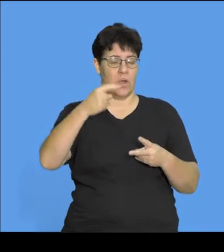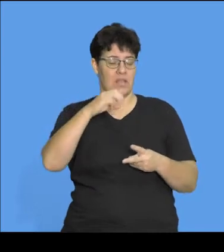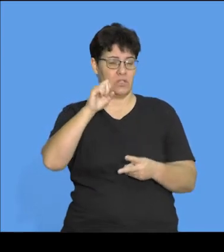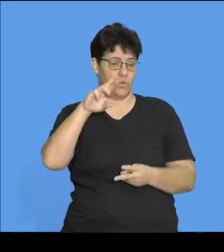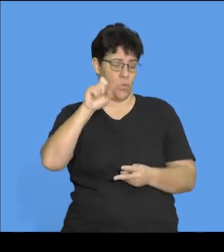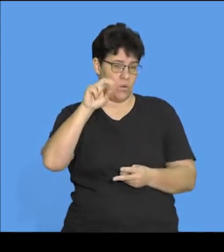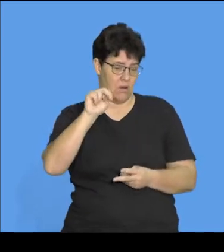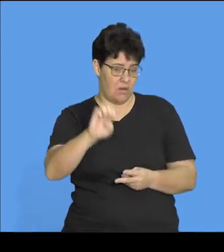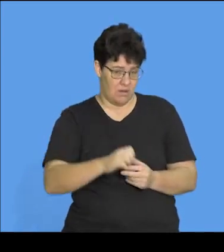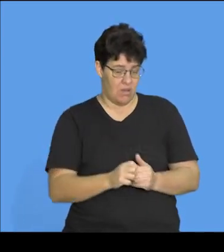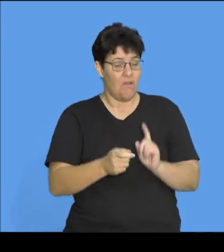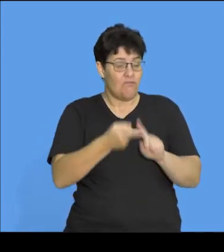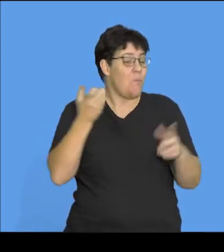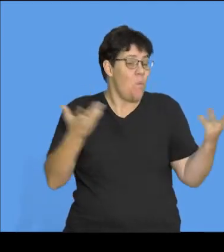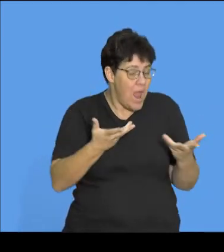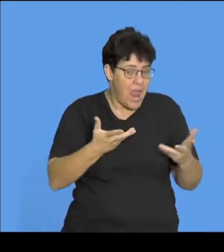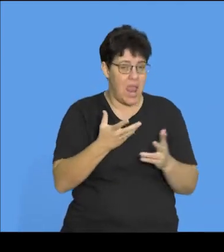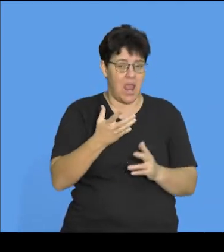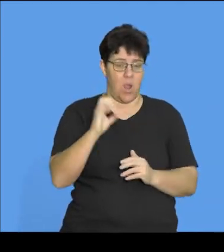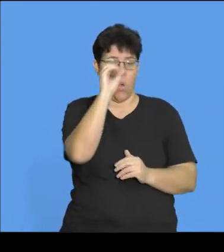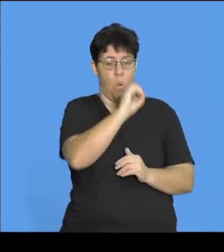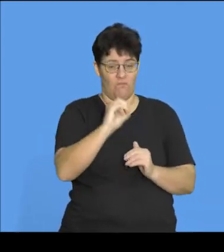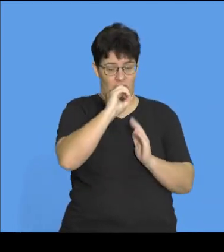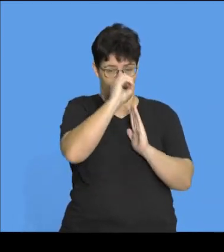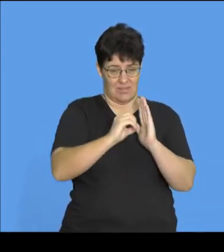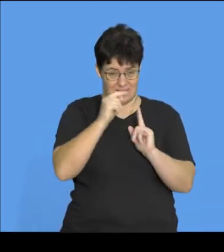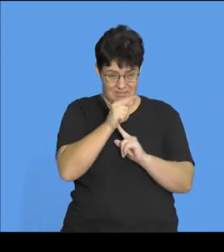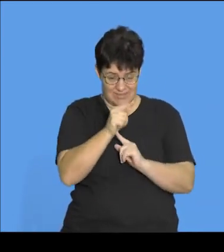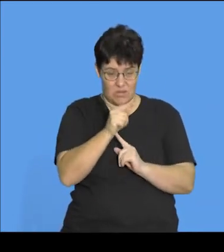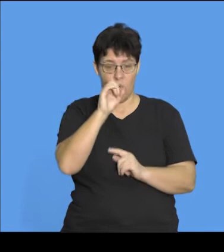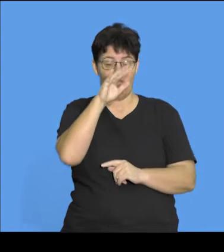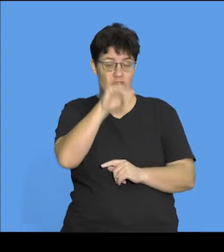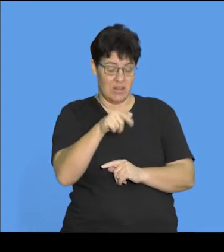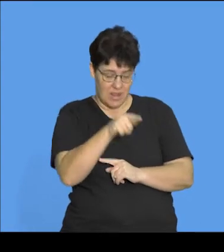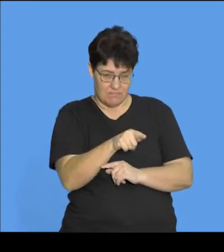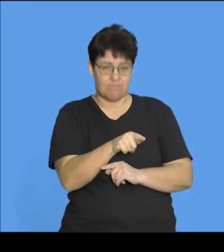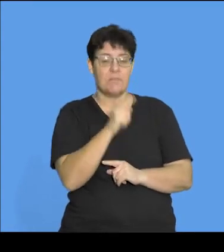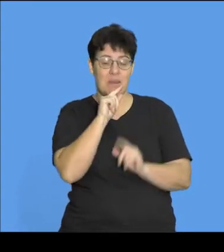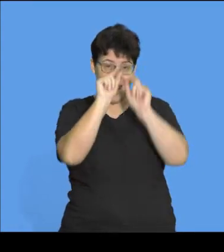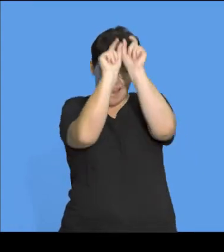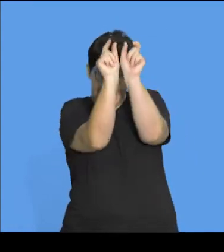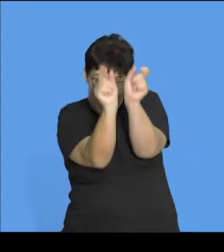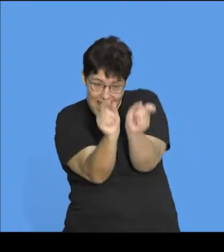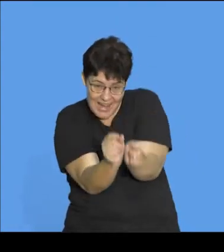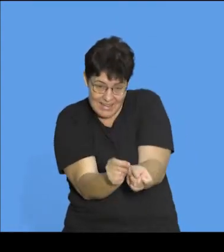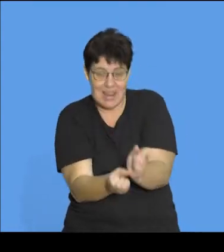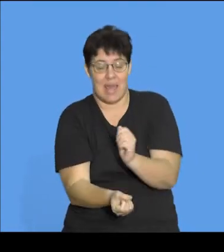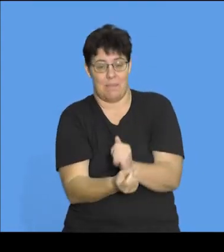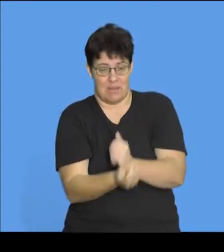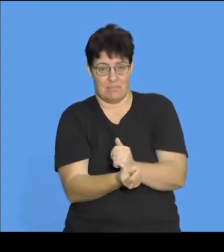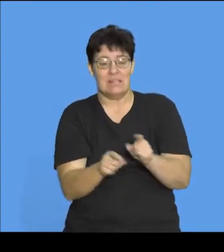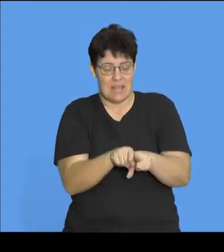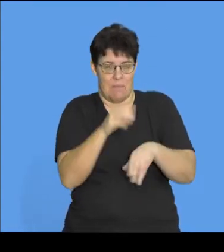ovary, play a significant role in both the development of the endometrial lining as well as processes within the